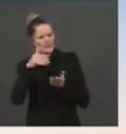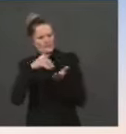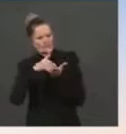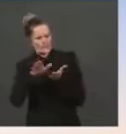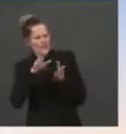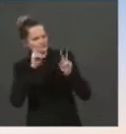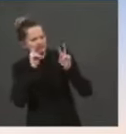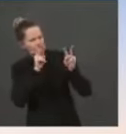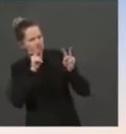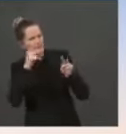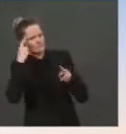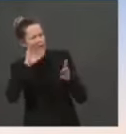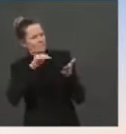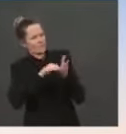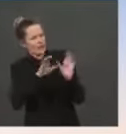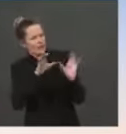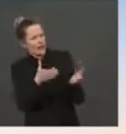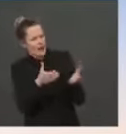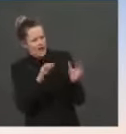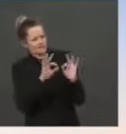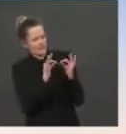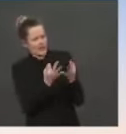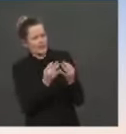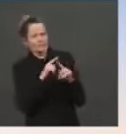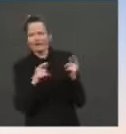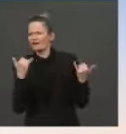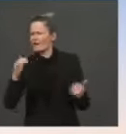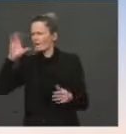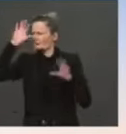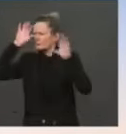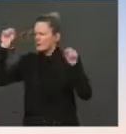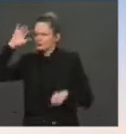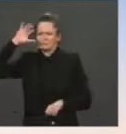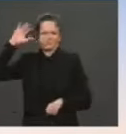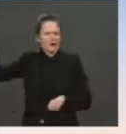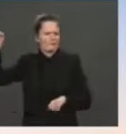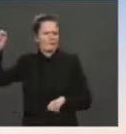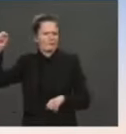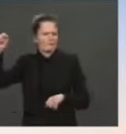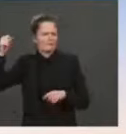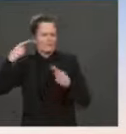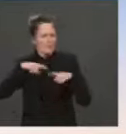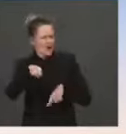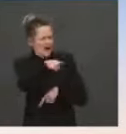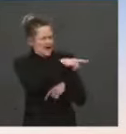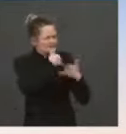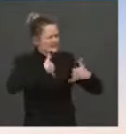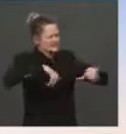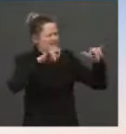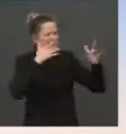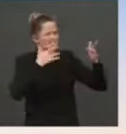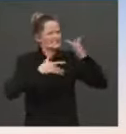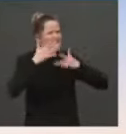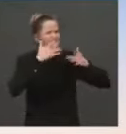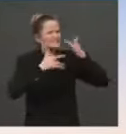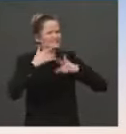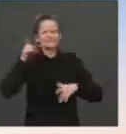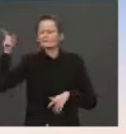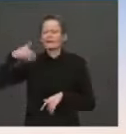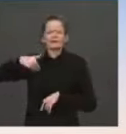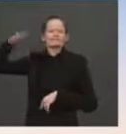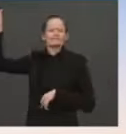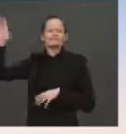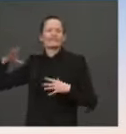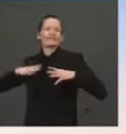read into him leaving now at this time of great personal financial hardship for so many to go to Nantucket for